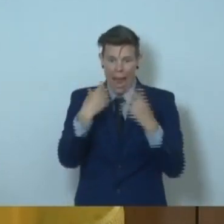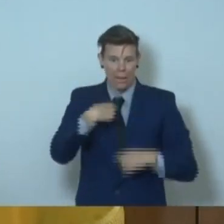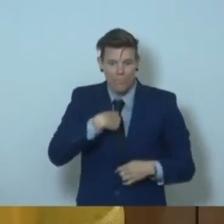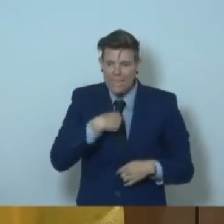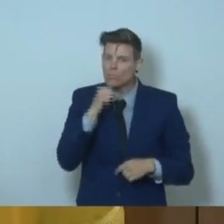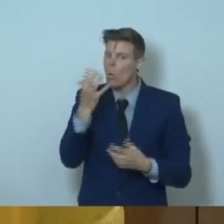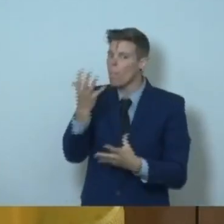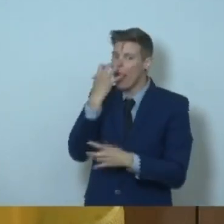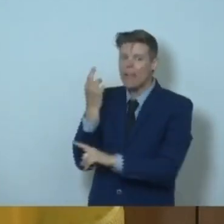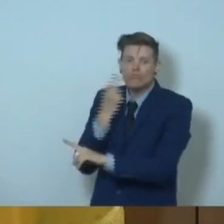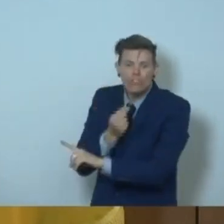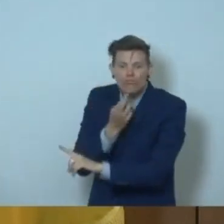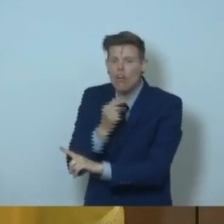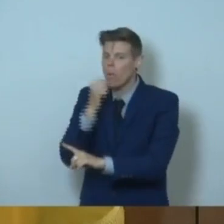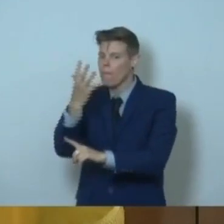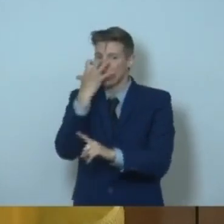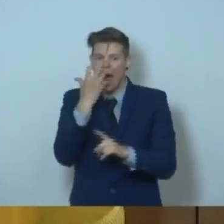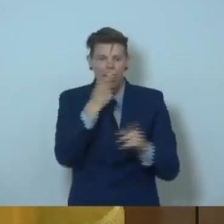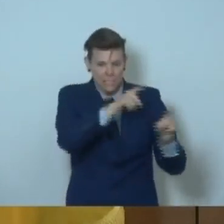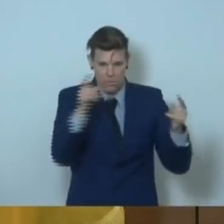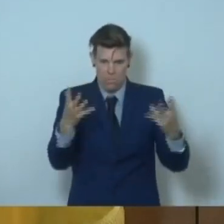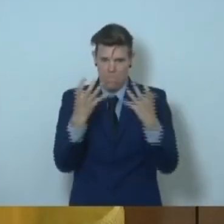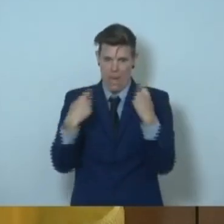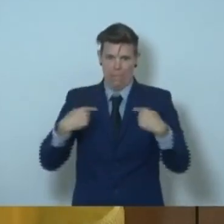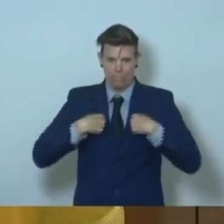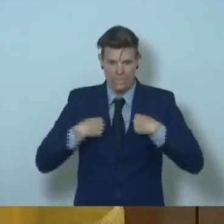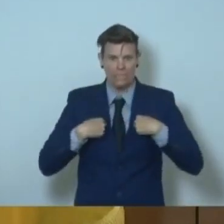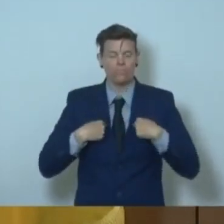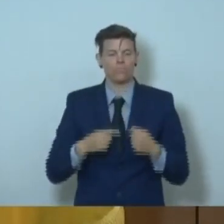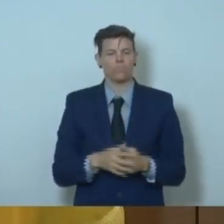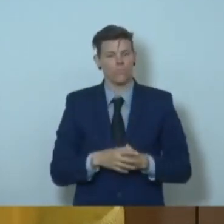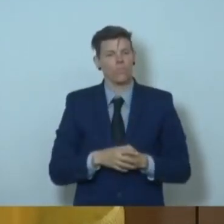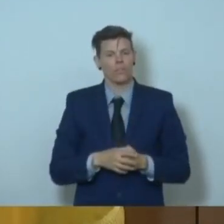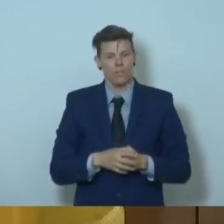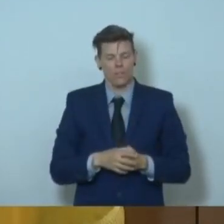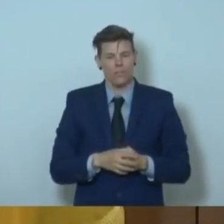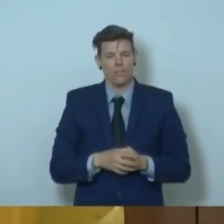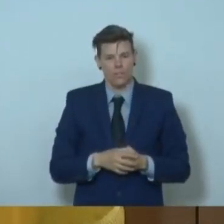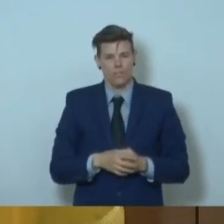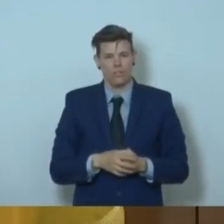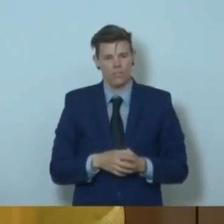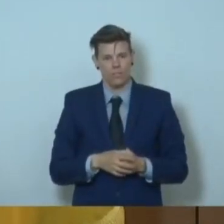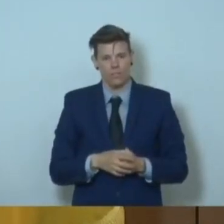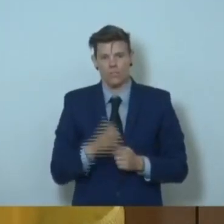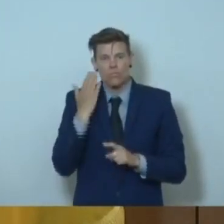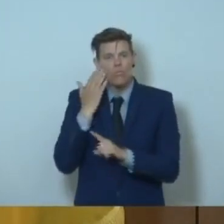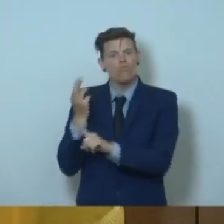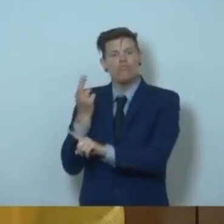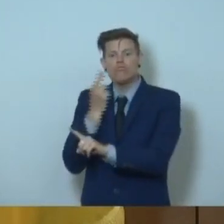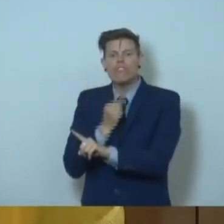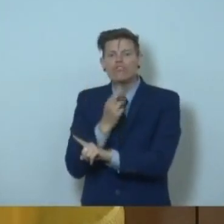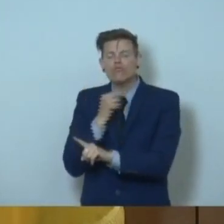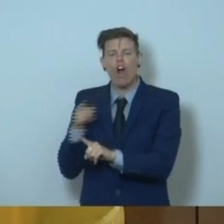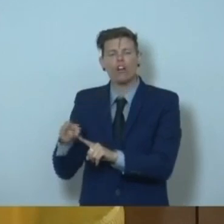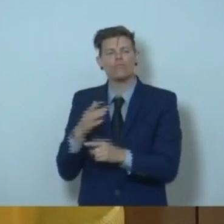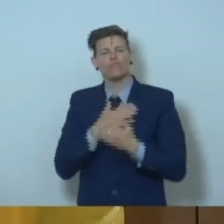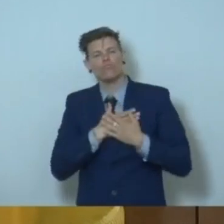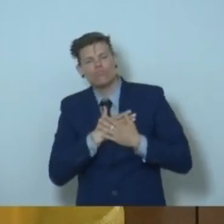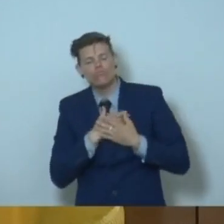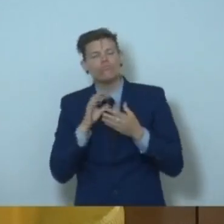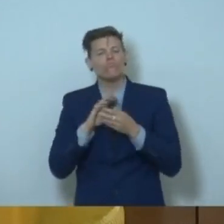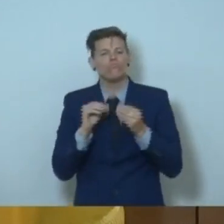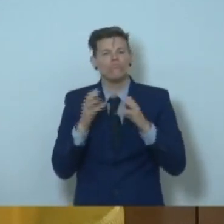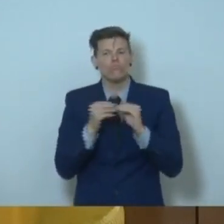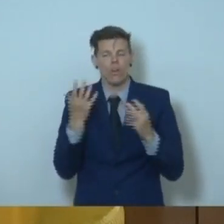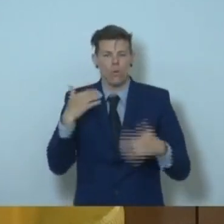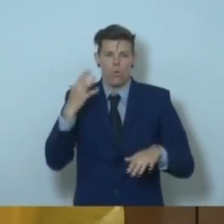It was really kind and compassionate about we all find ourselves in these unforeseen,